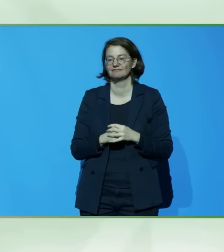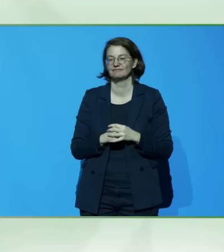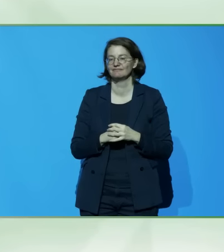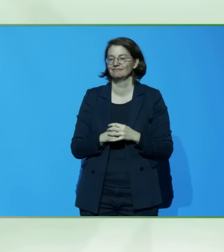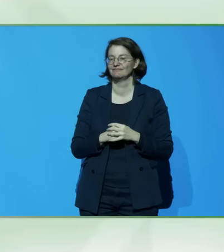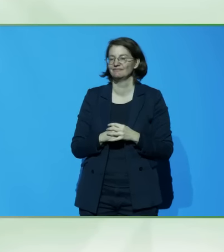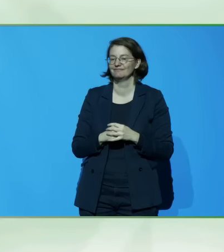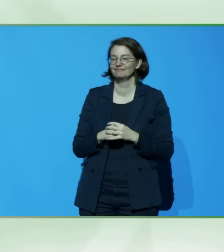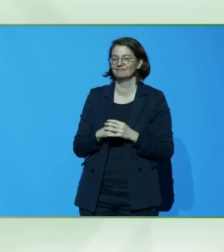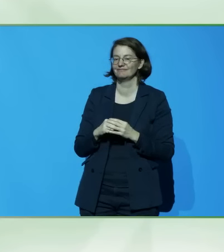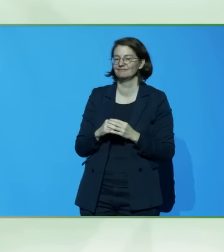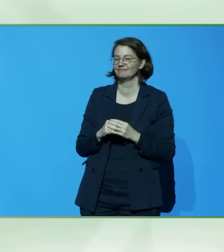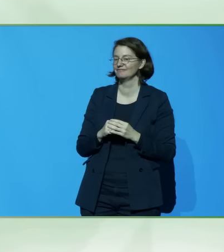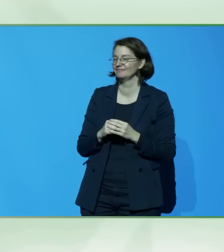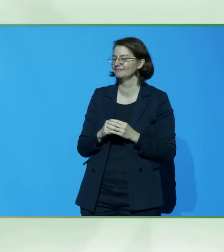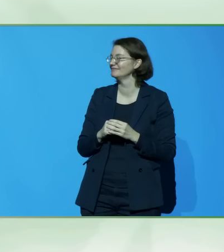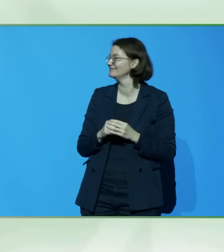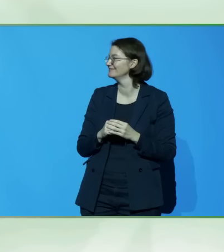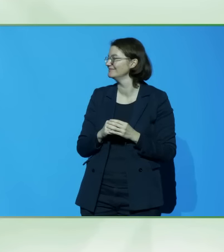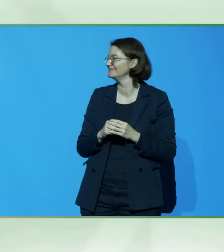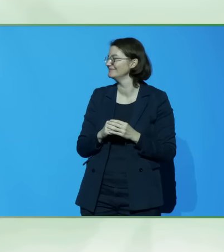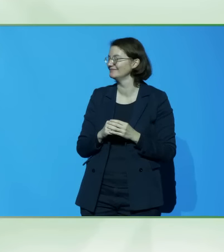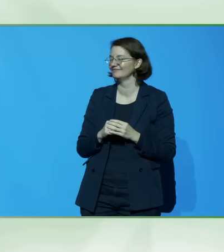make a vinyl